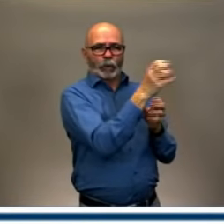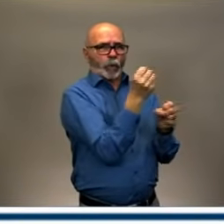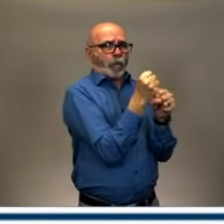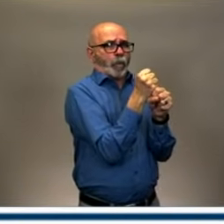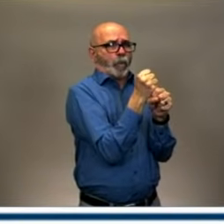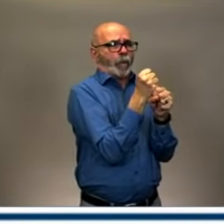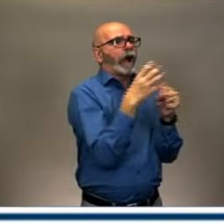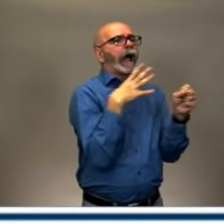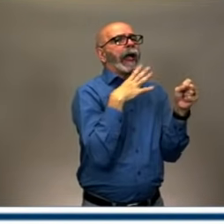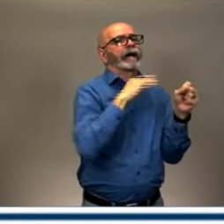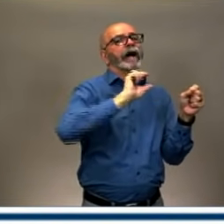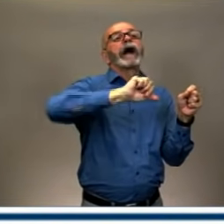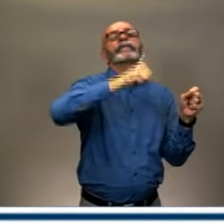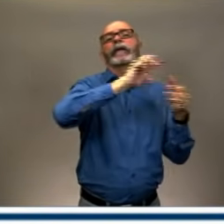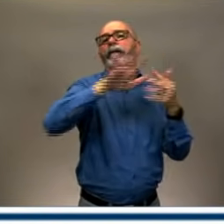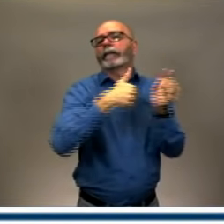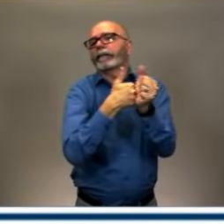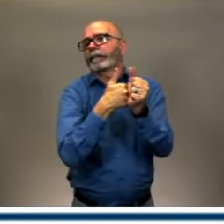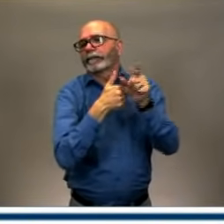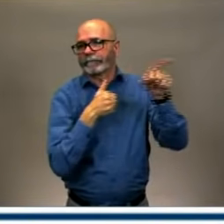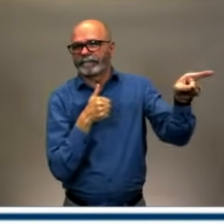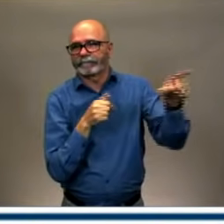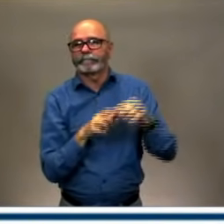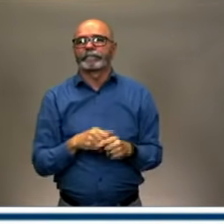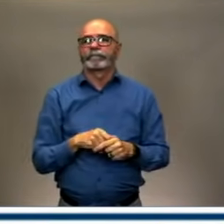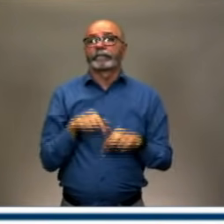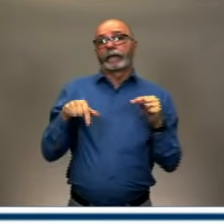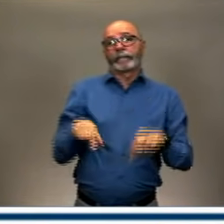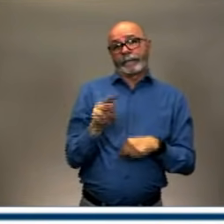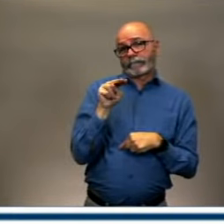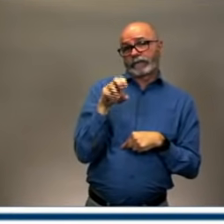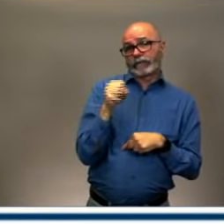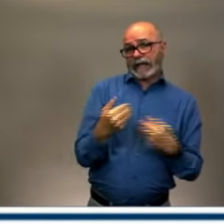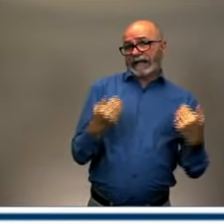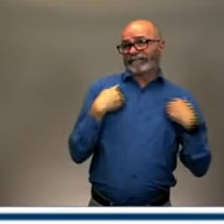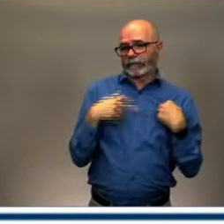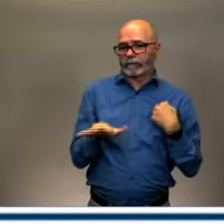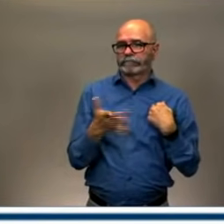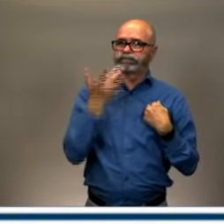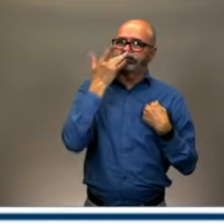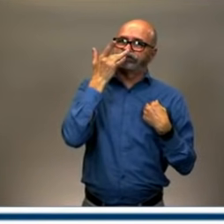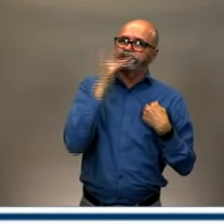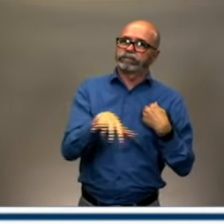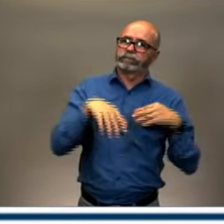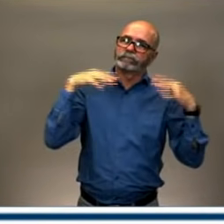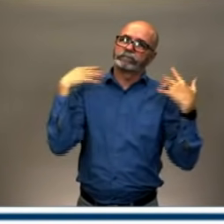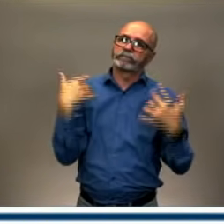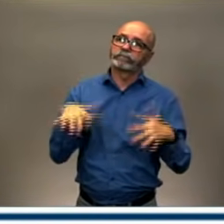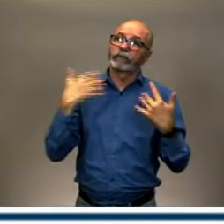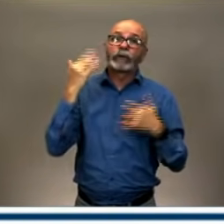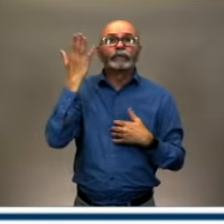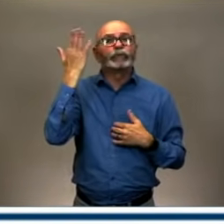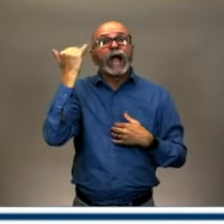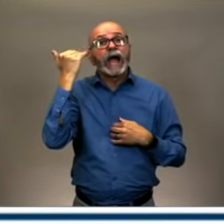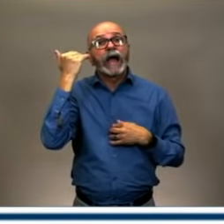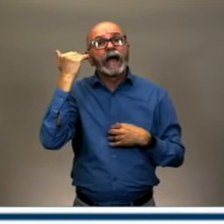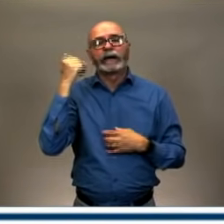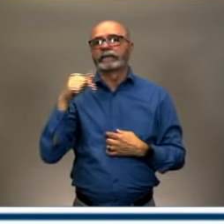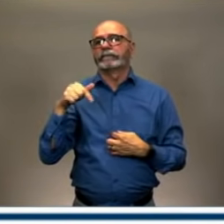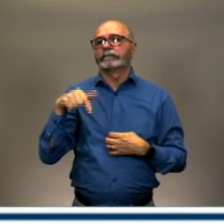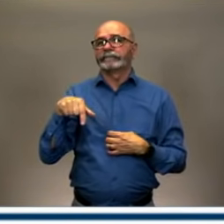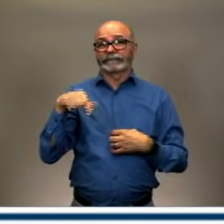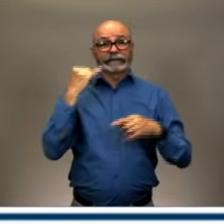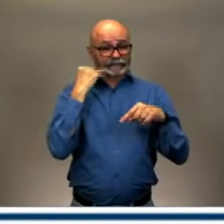Nova Scotia that we are in a different position than other Canadian provinces, that our epidemiology allows us to